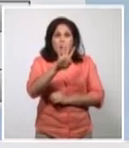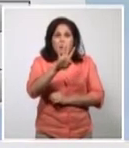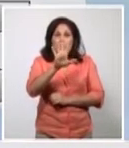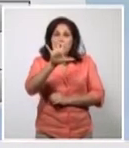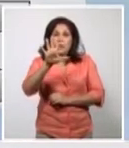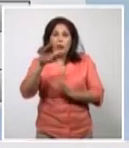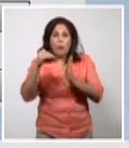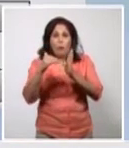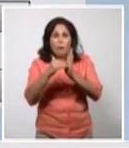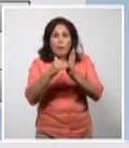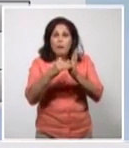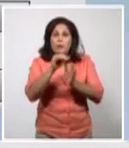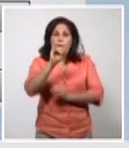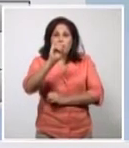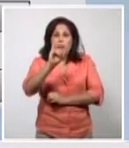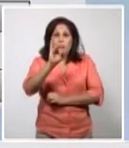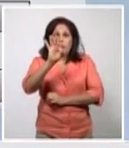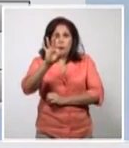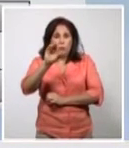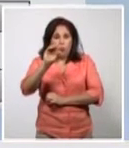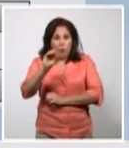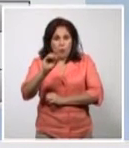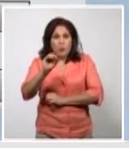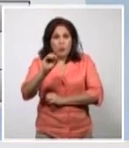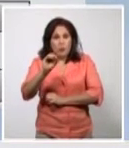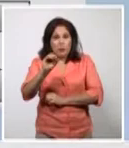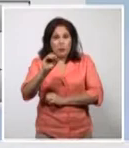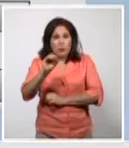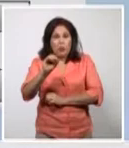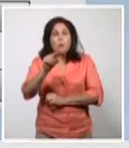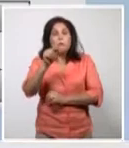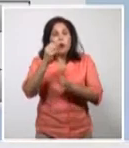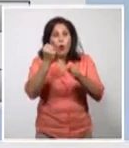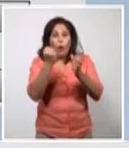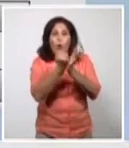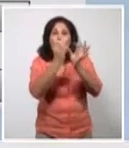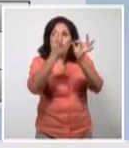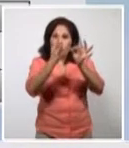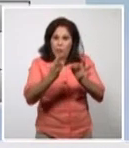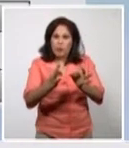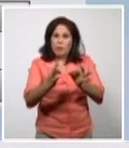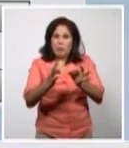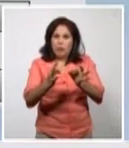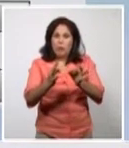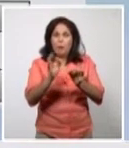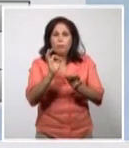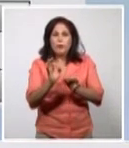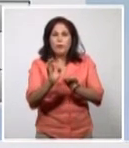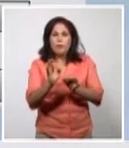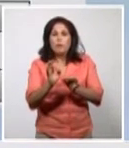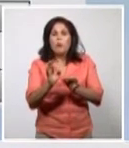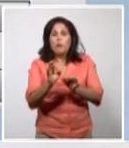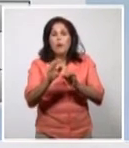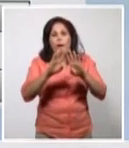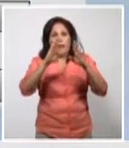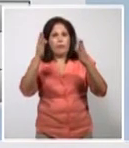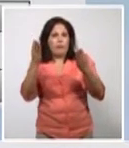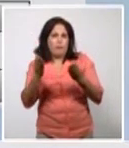4,405,680 confirmed cases in the world, with an increase of the last day of